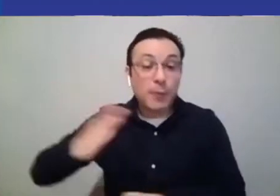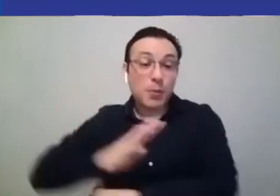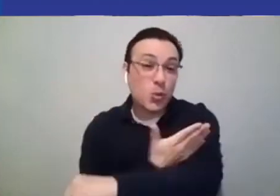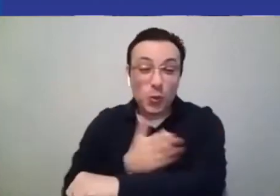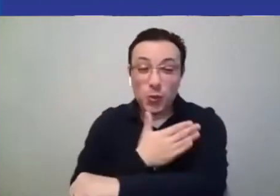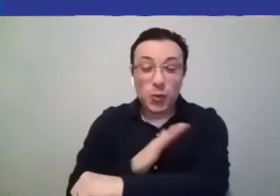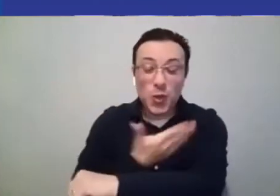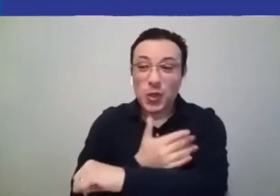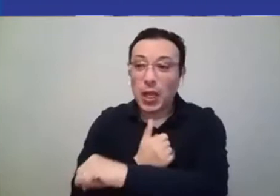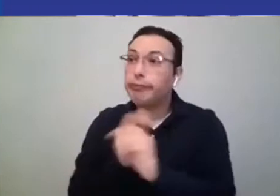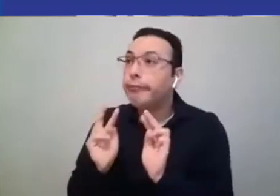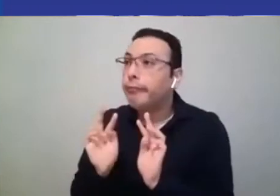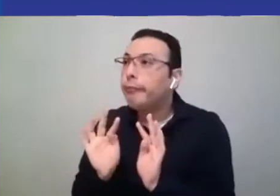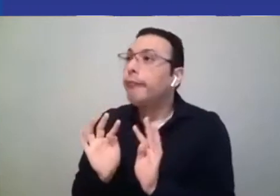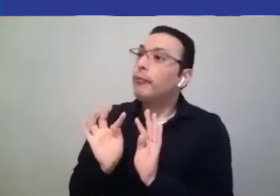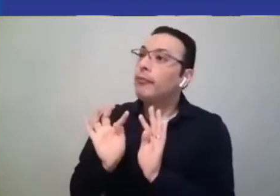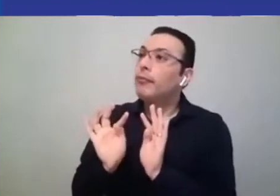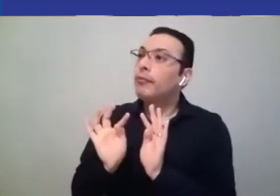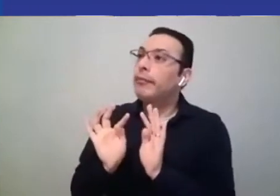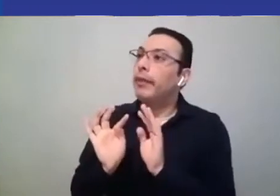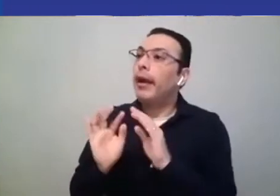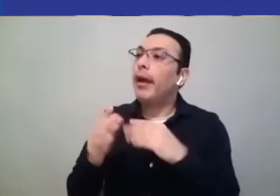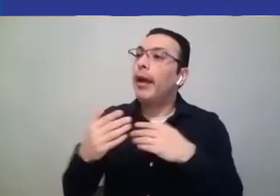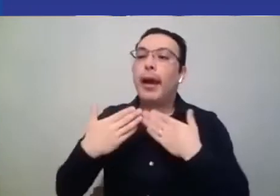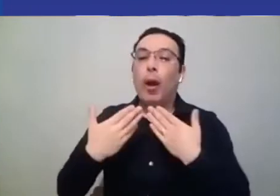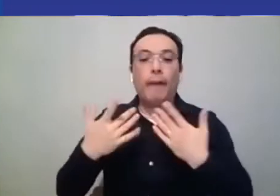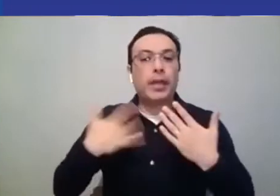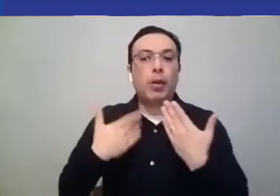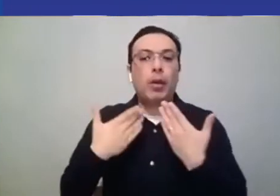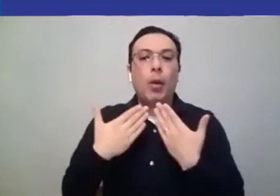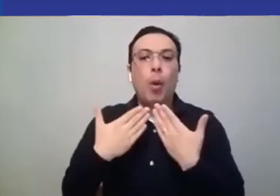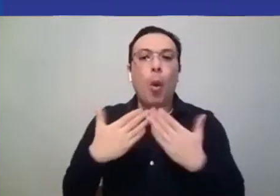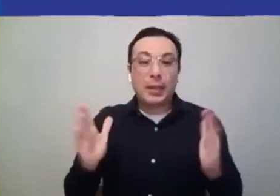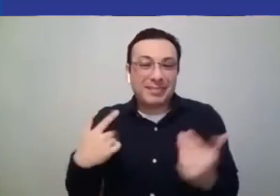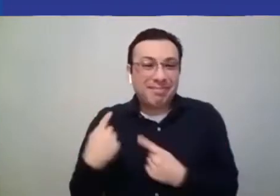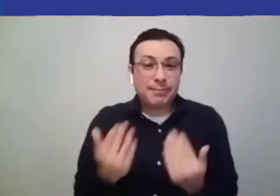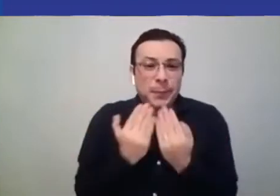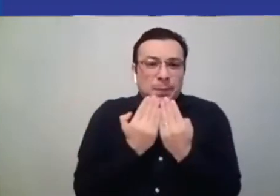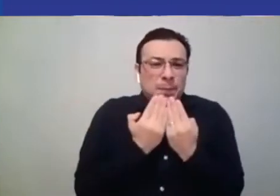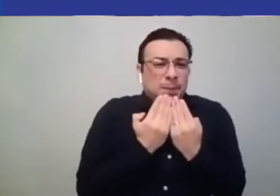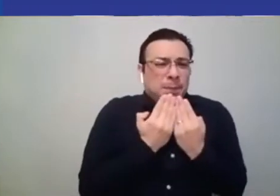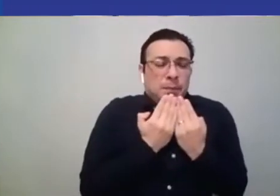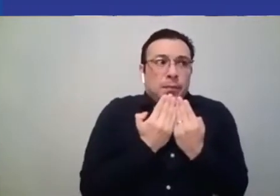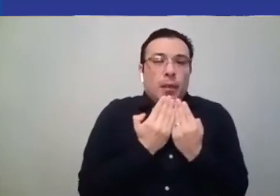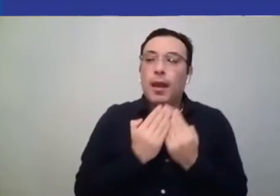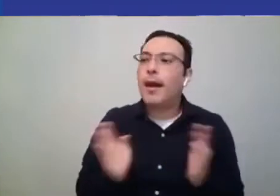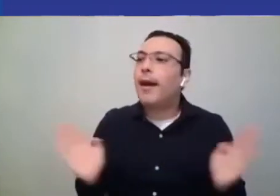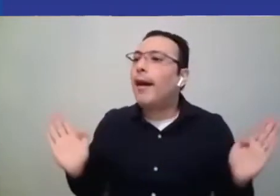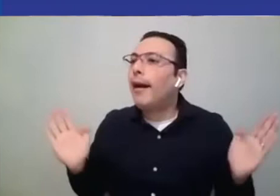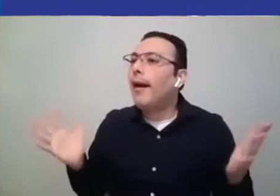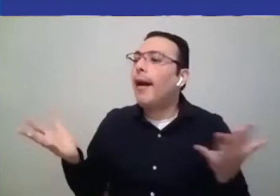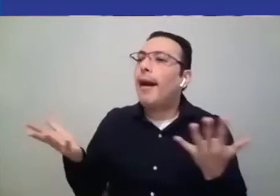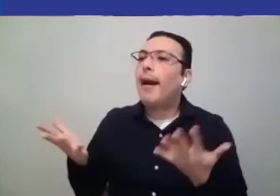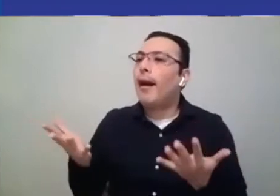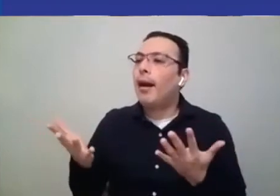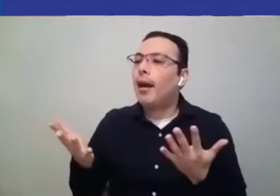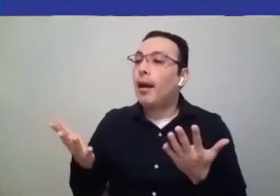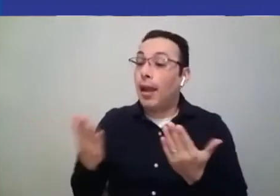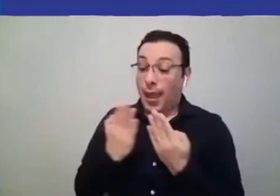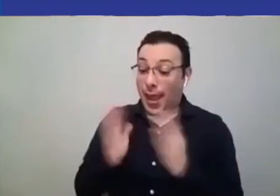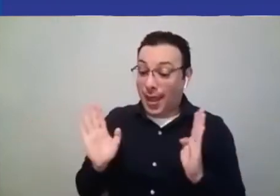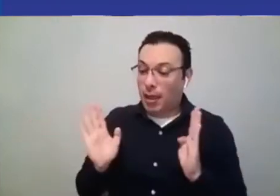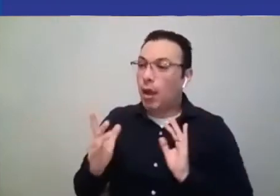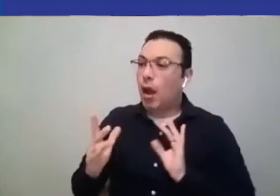just a release in a way, and a reconnection with, you know,